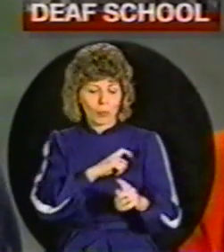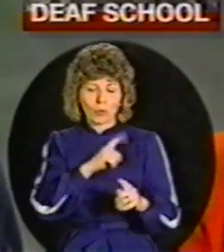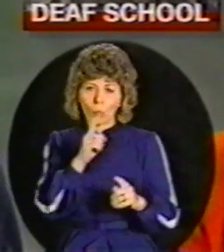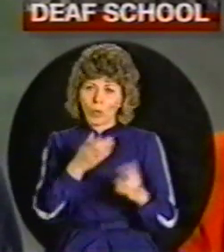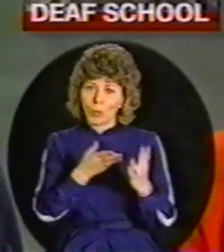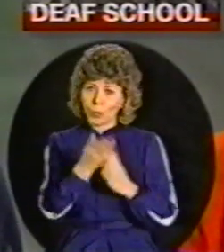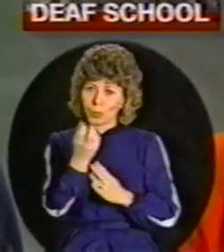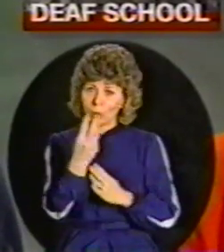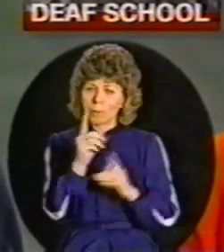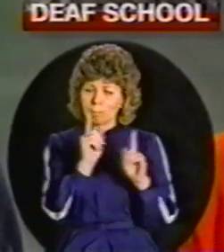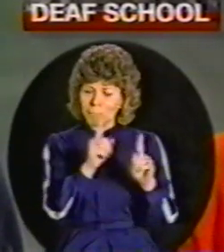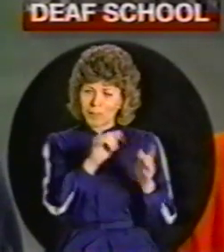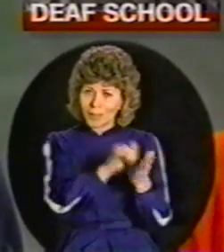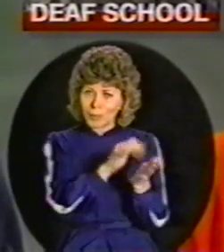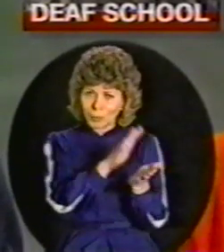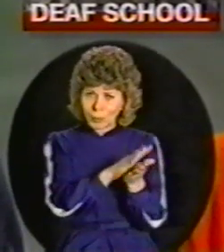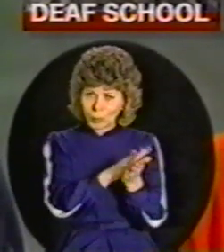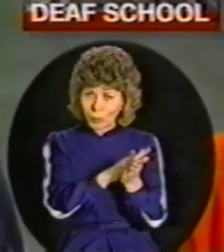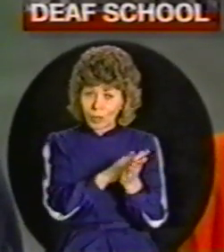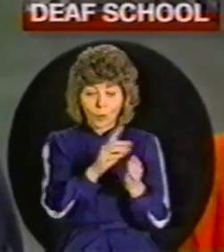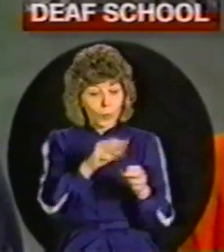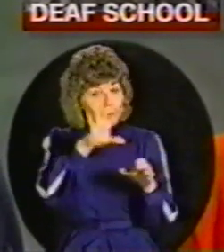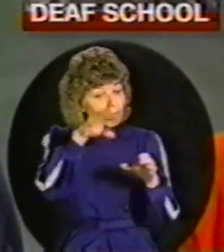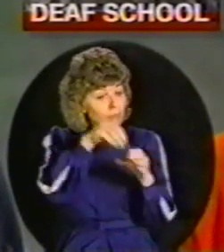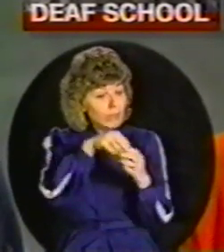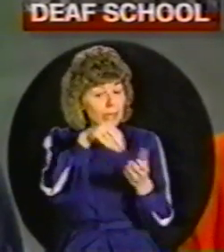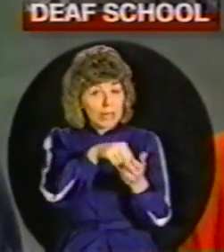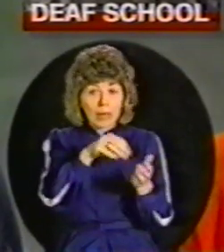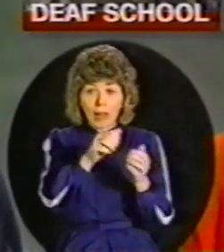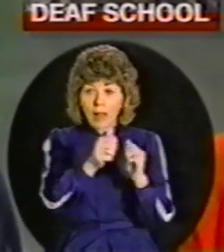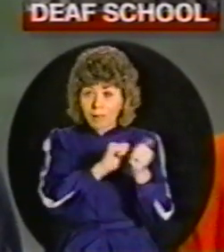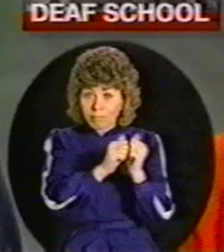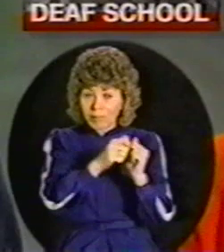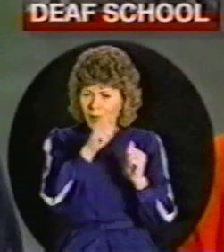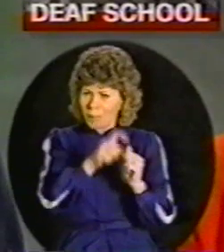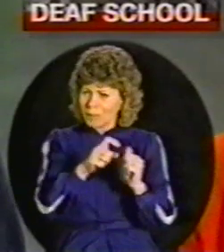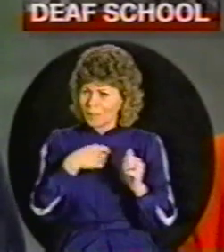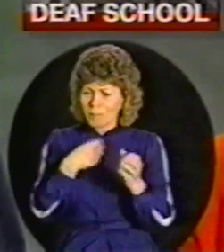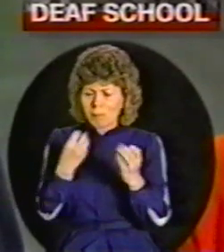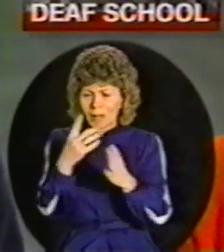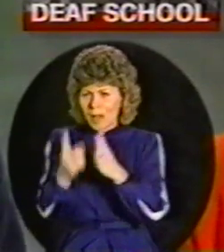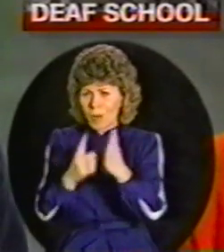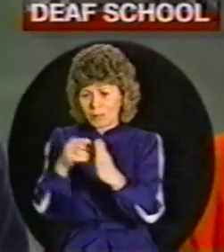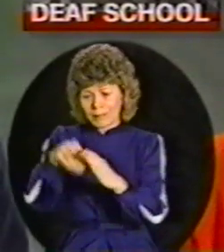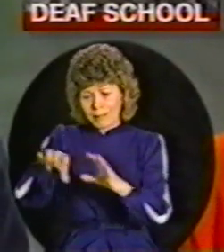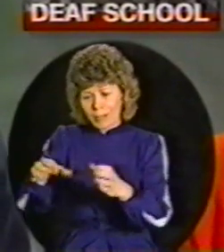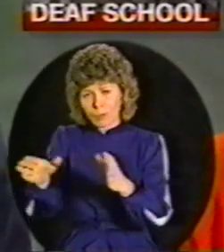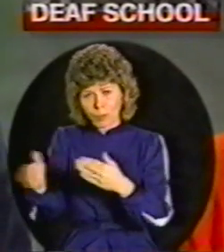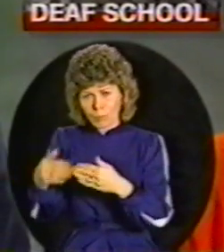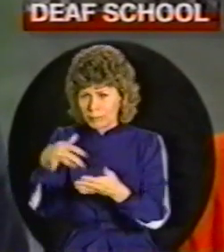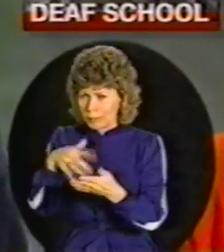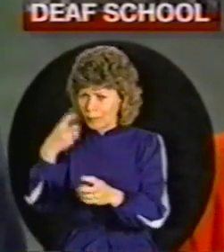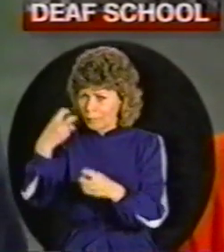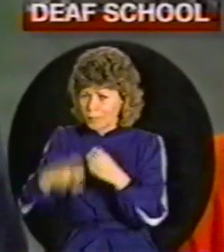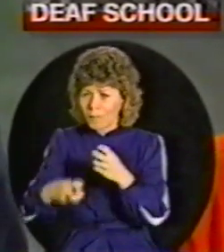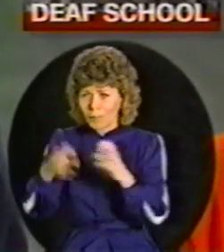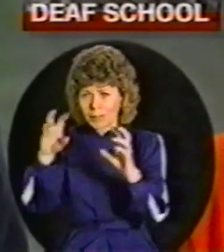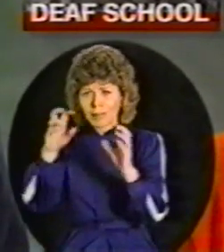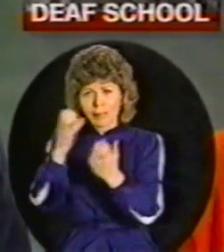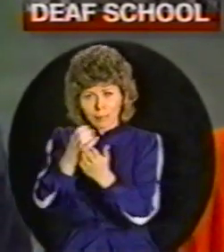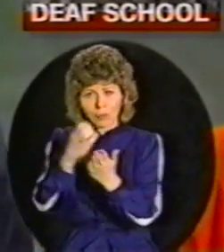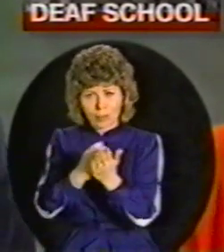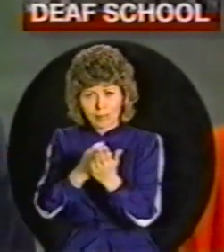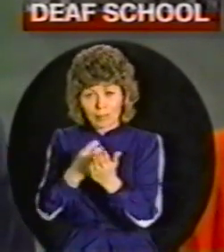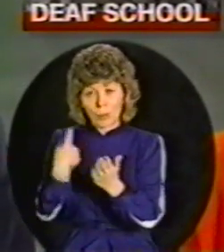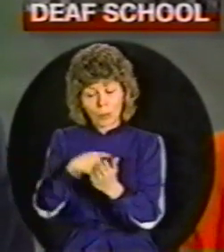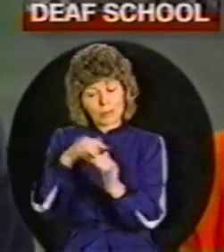grades 1 to 12 attend this school. In order to participate in various activities, they must spend hours in the classroom studying tough subjects.